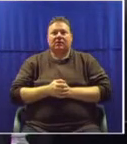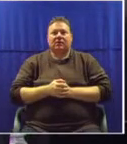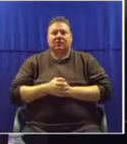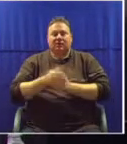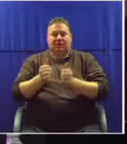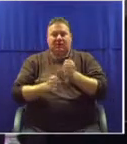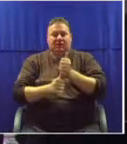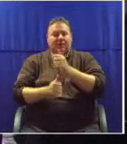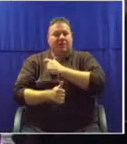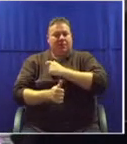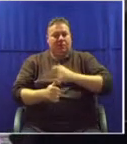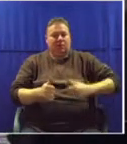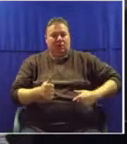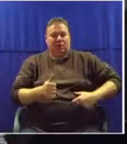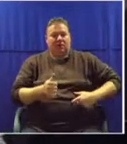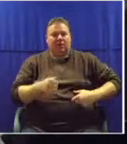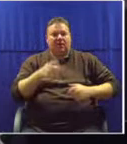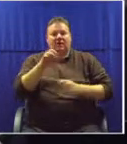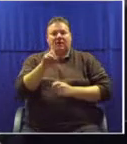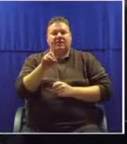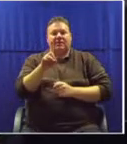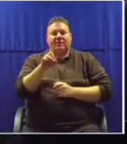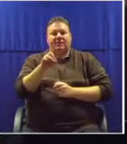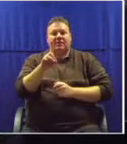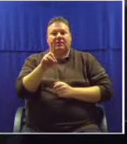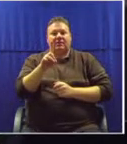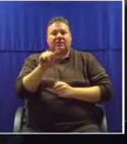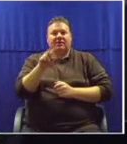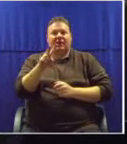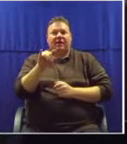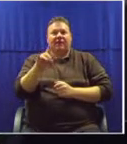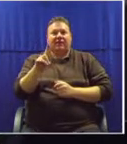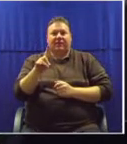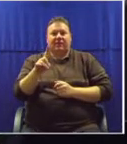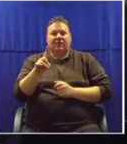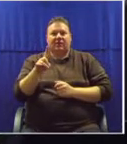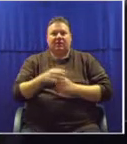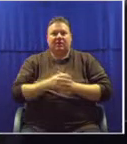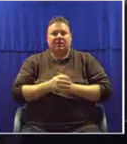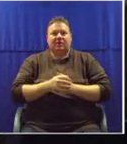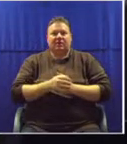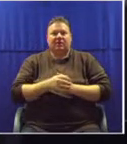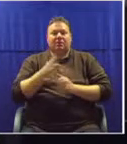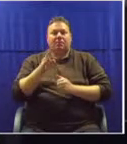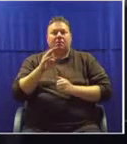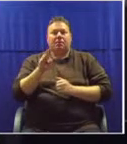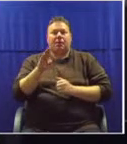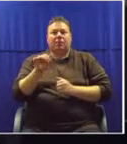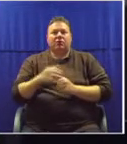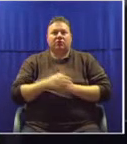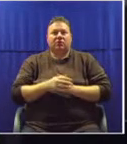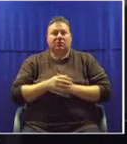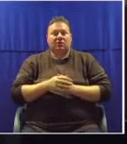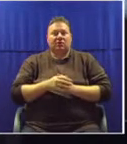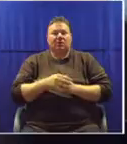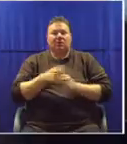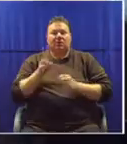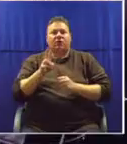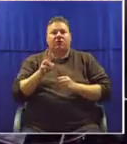Deputy President David Dabede, on a point of order, on the virtual platform. On a point of order,